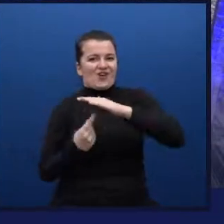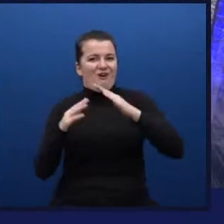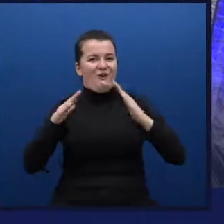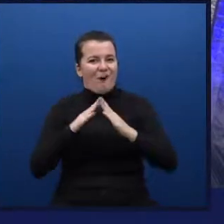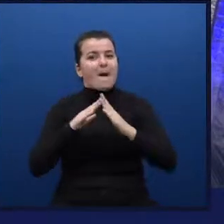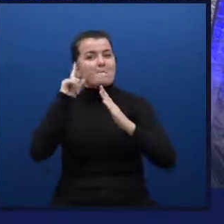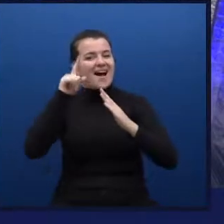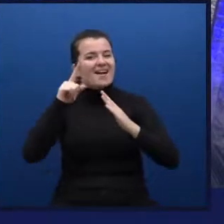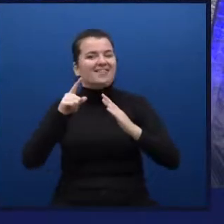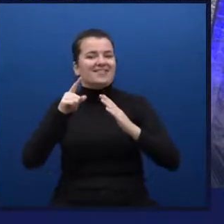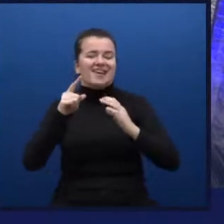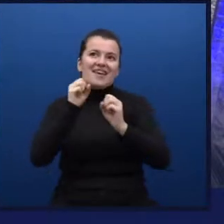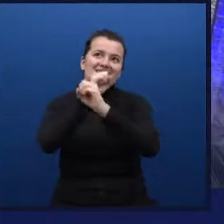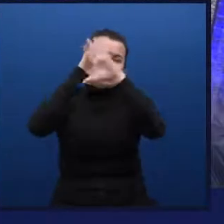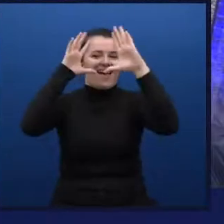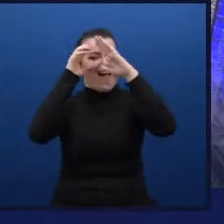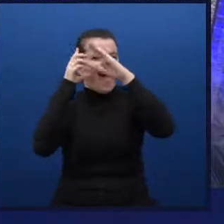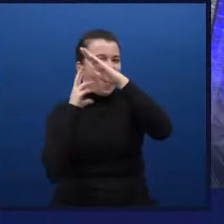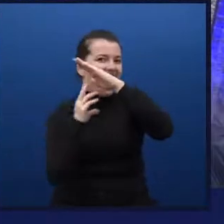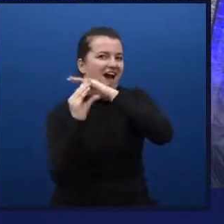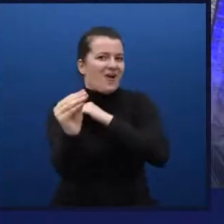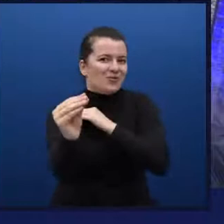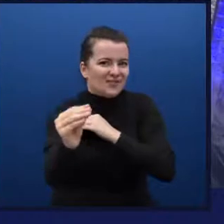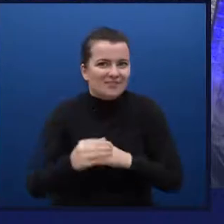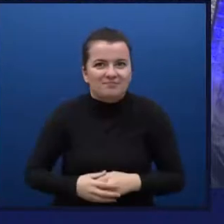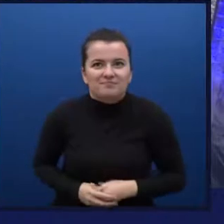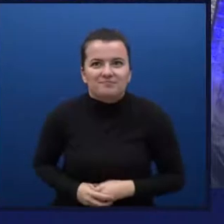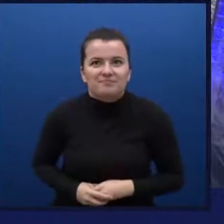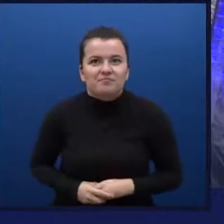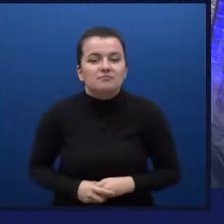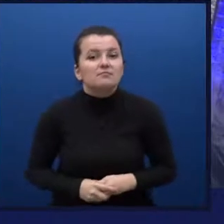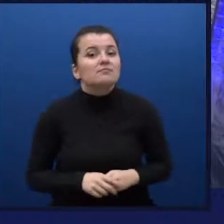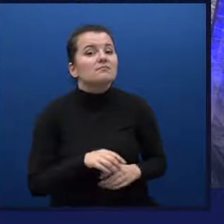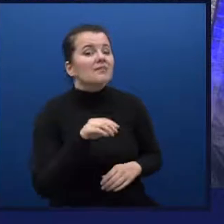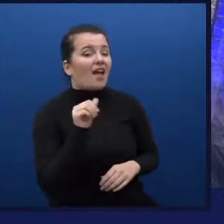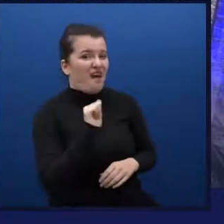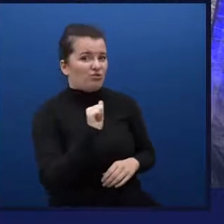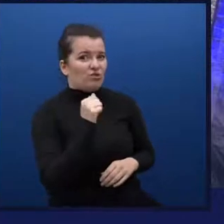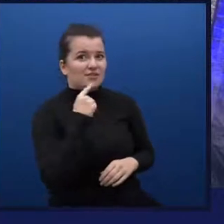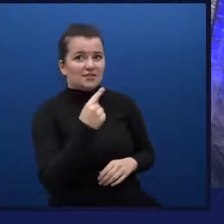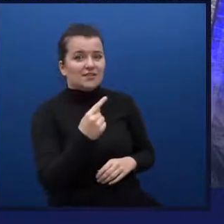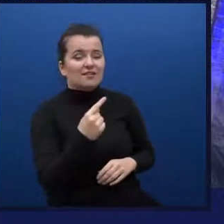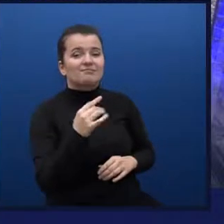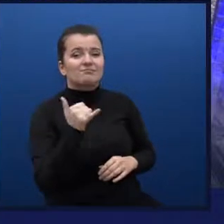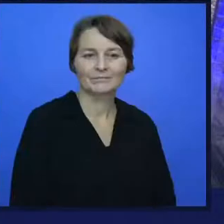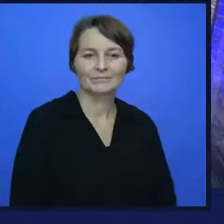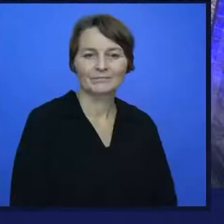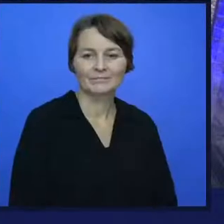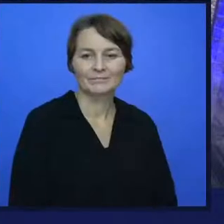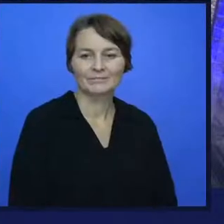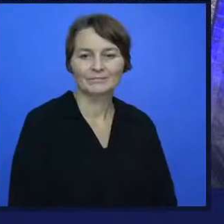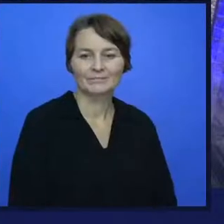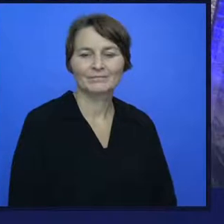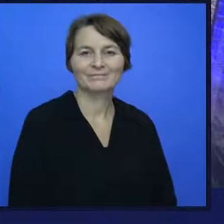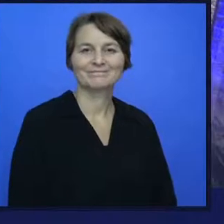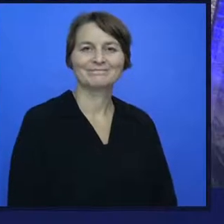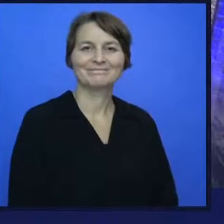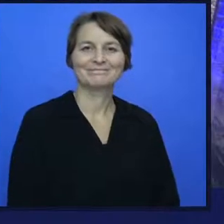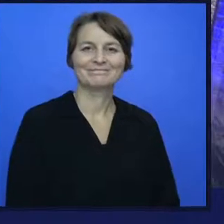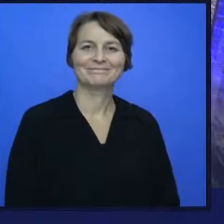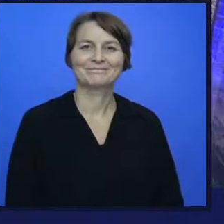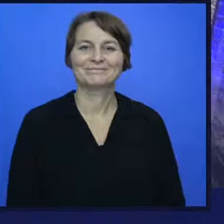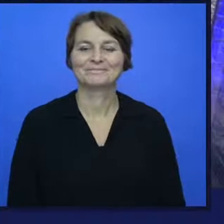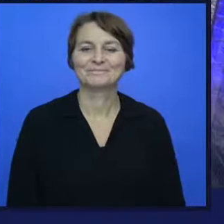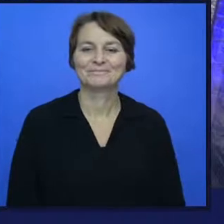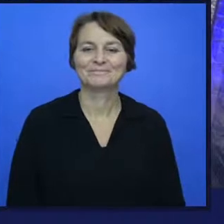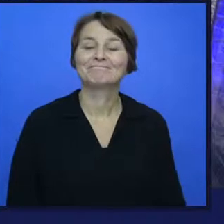This is the thing, right? When we did the drone project for on behalf of the Canadian Coast Guard with partner Indro